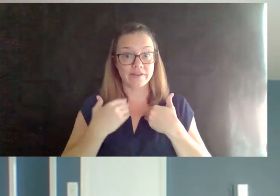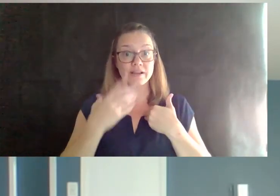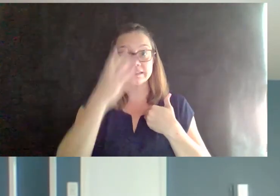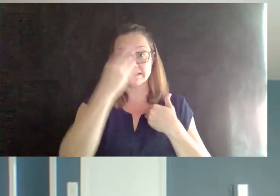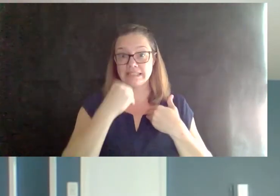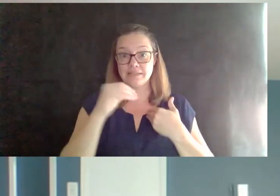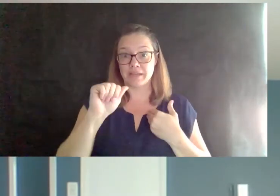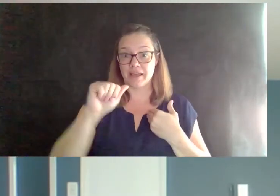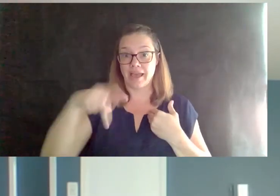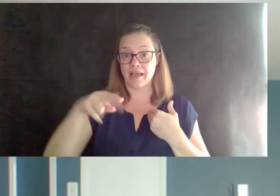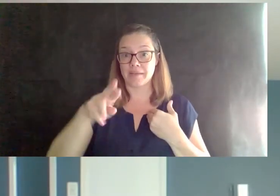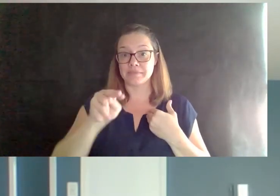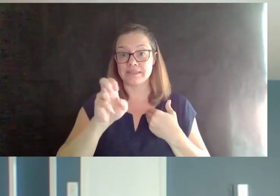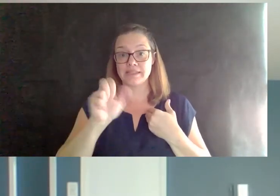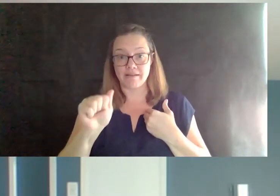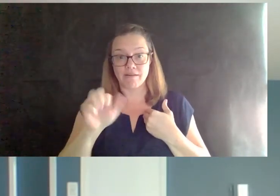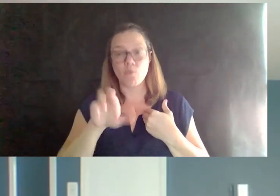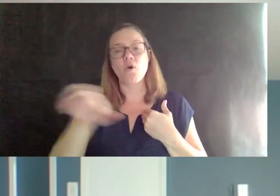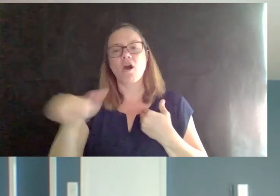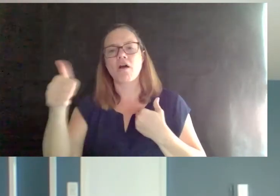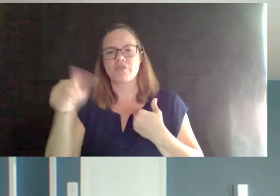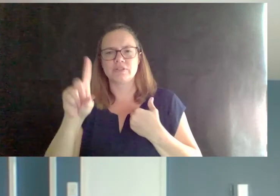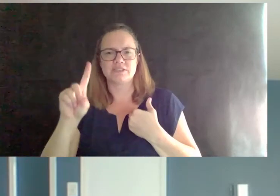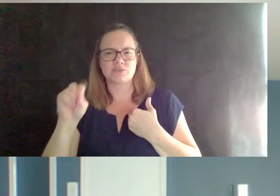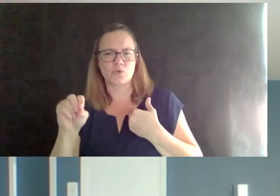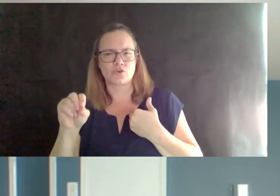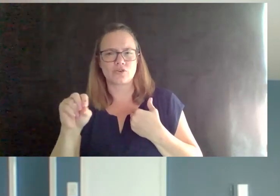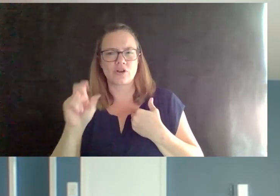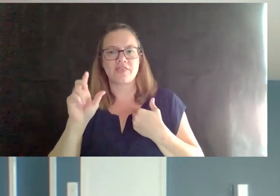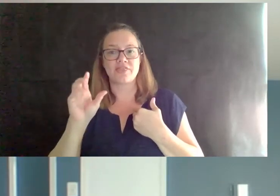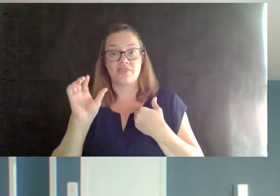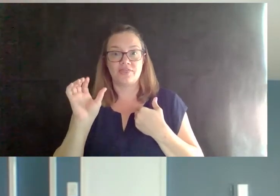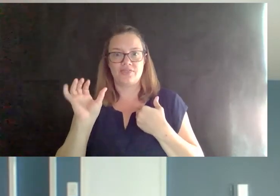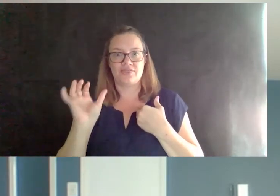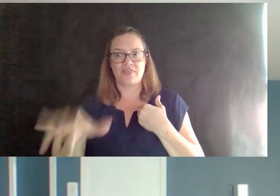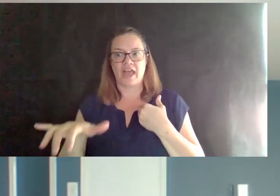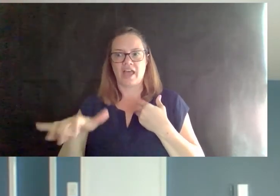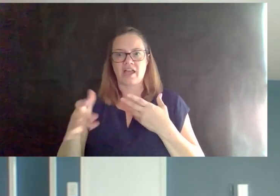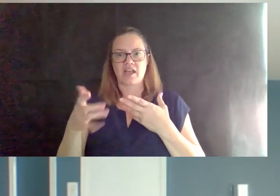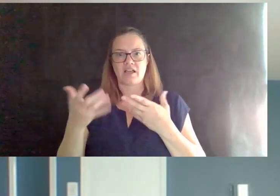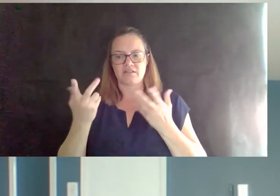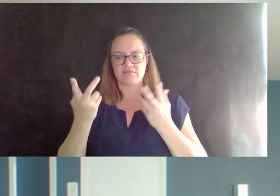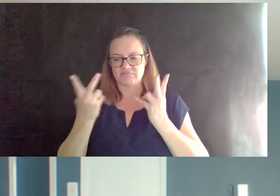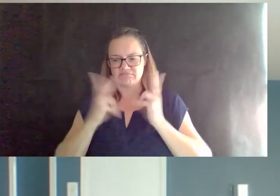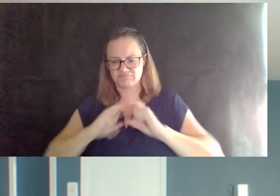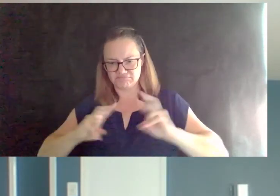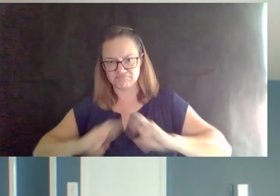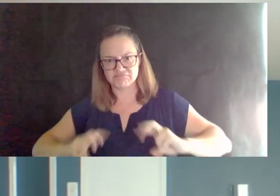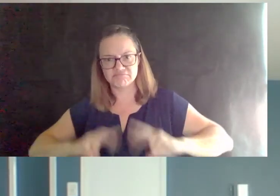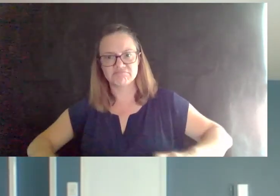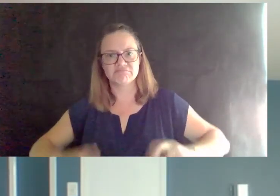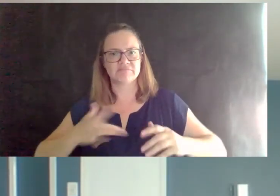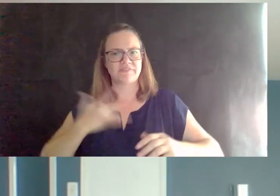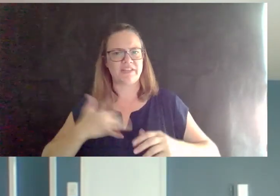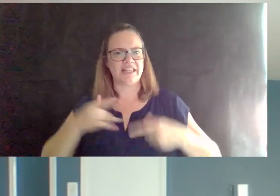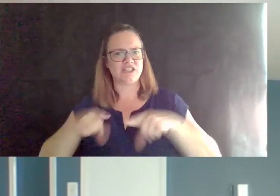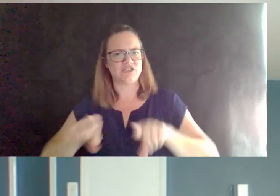sleep apnea or another sleeping disorder is really going to be an assessment of how are you feeling during the day?